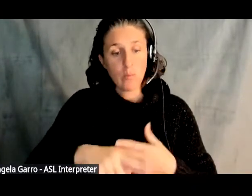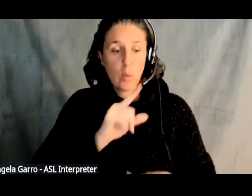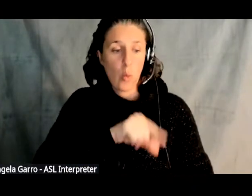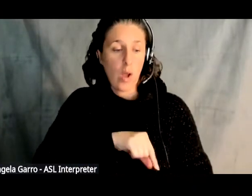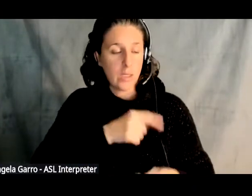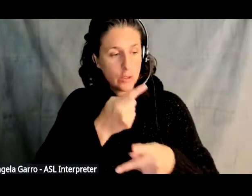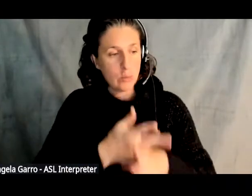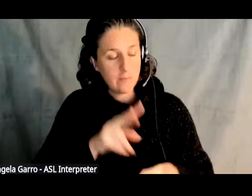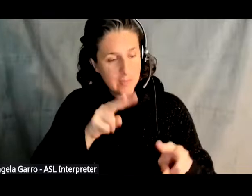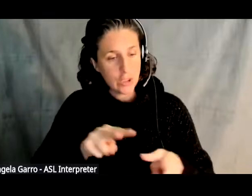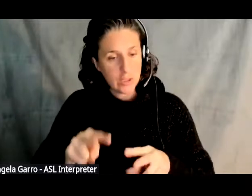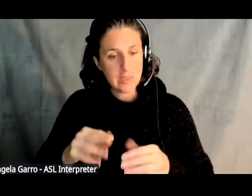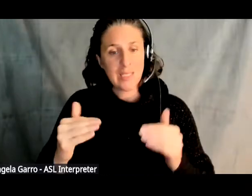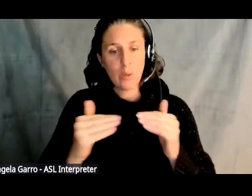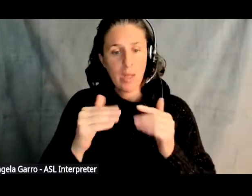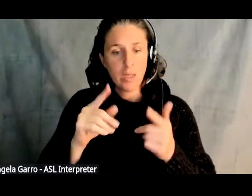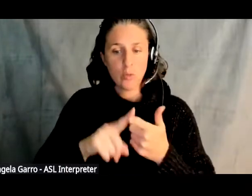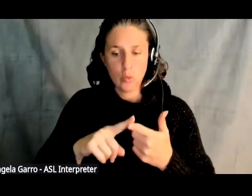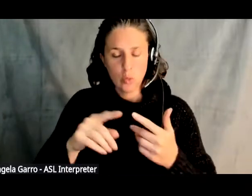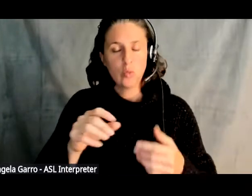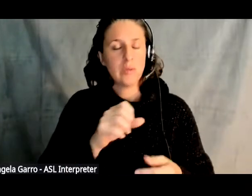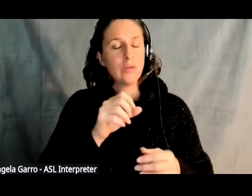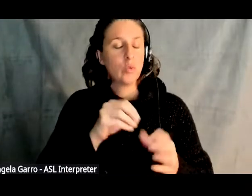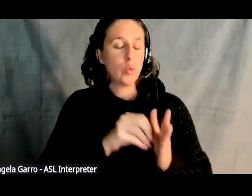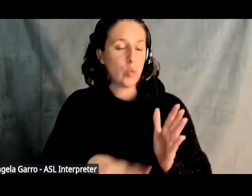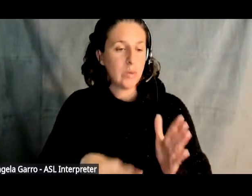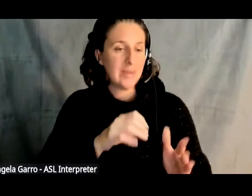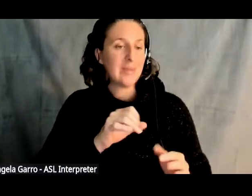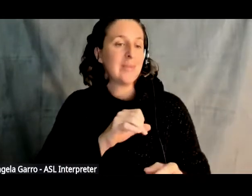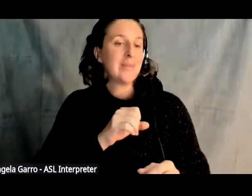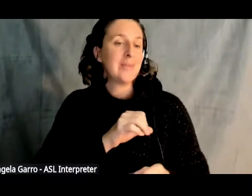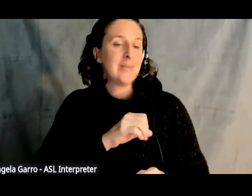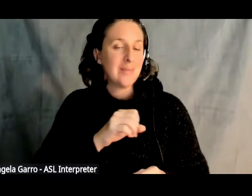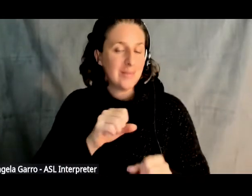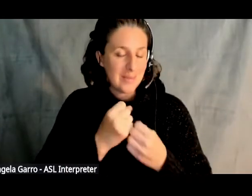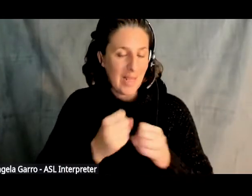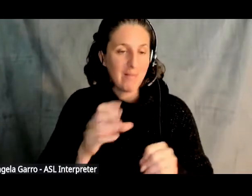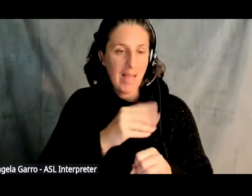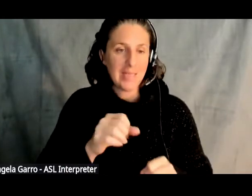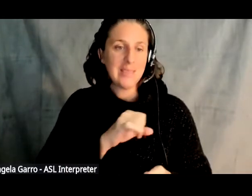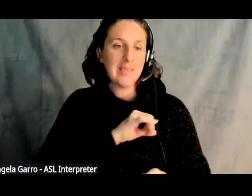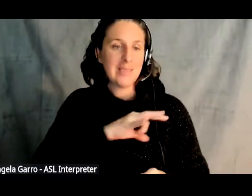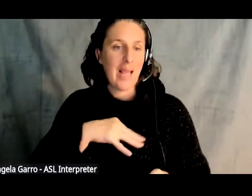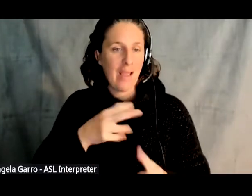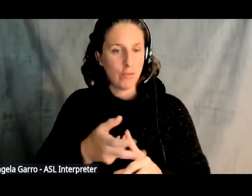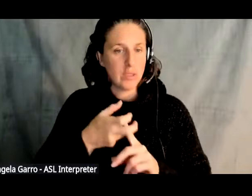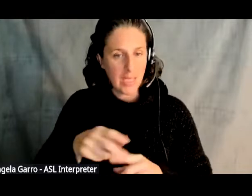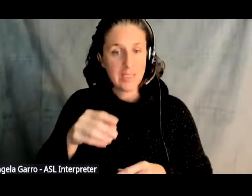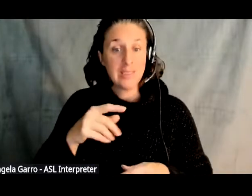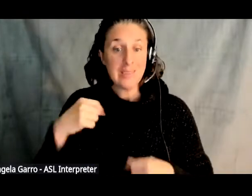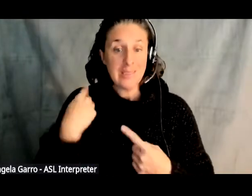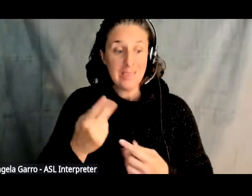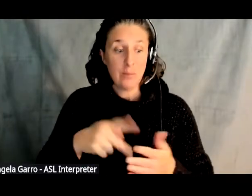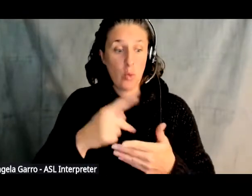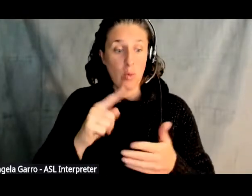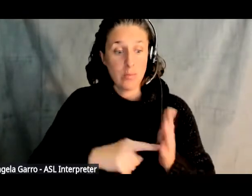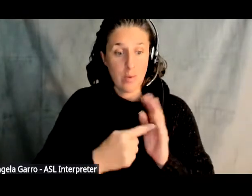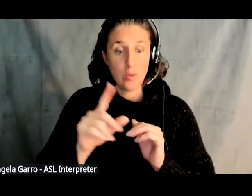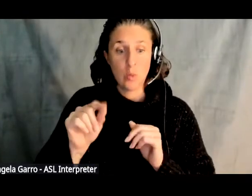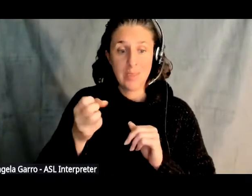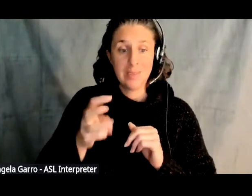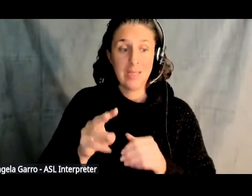has equated to student safety and staff retention. Since the program began in 2016, the role of